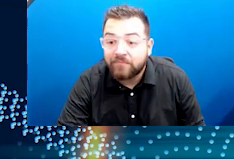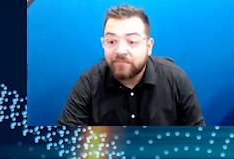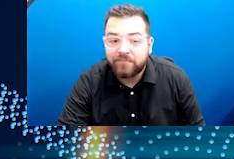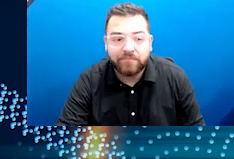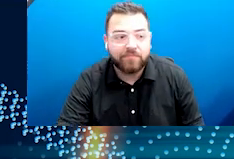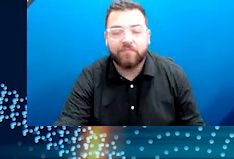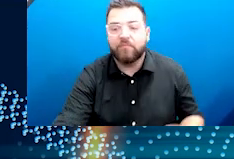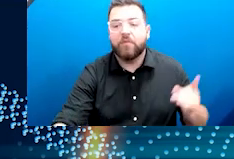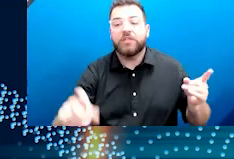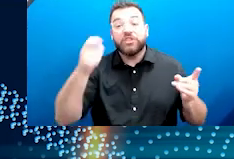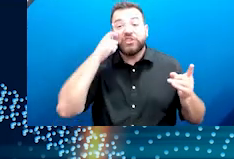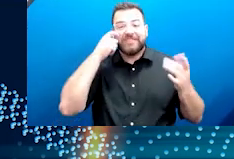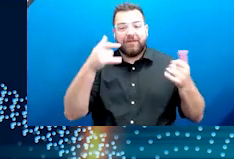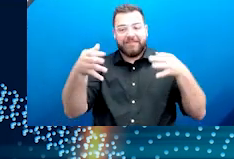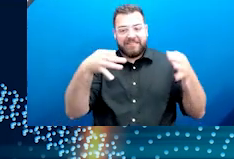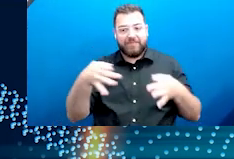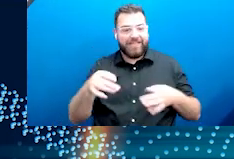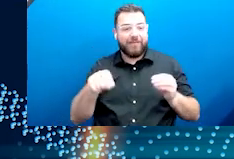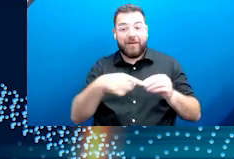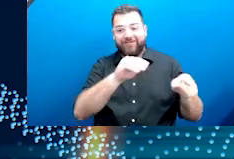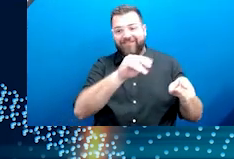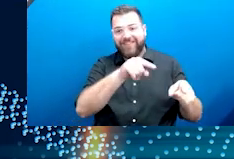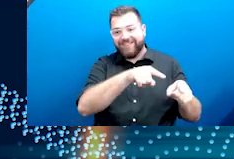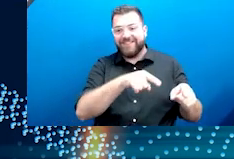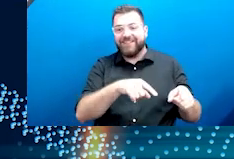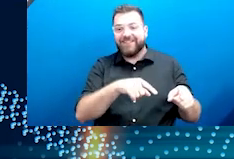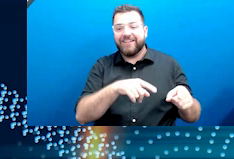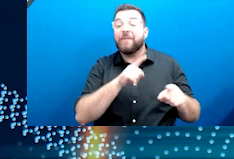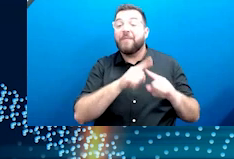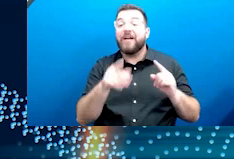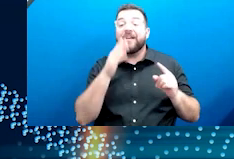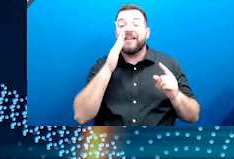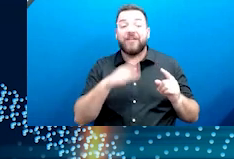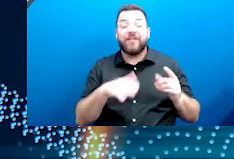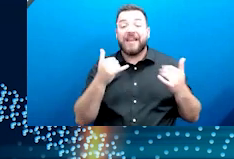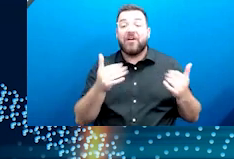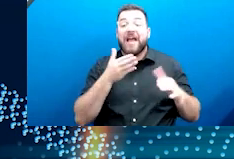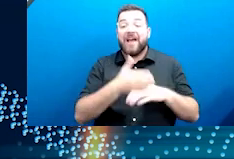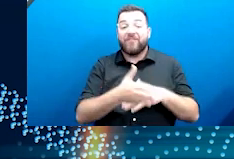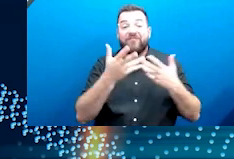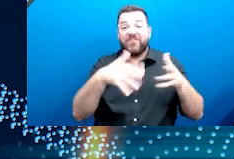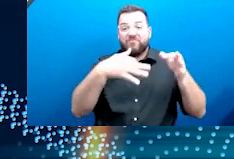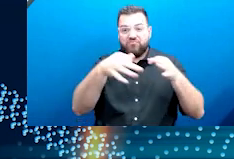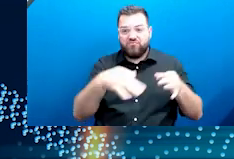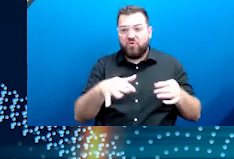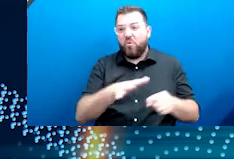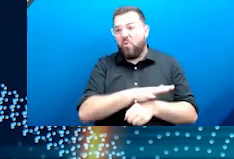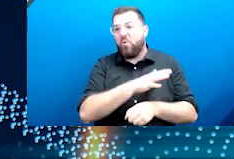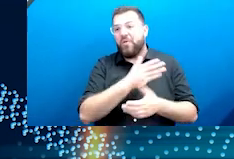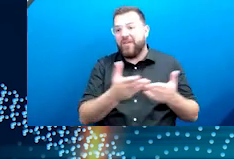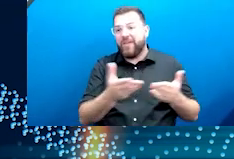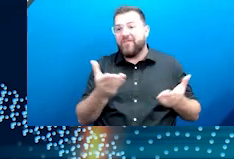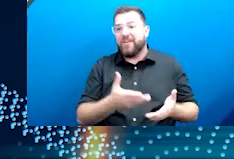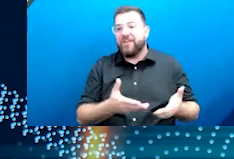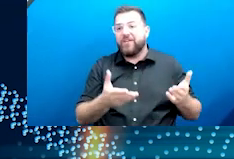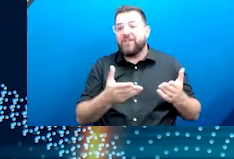So this one is, okay. Now, after we've gone through all of our whole spiel over here, now what